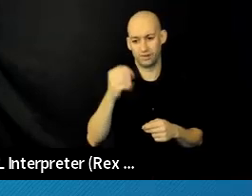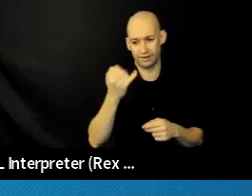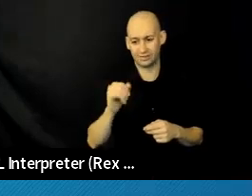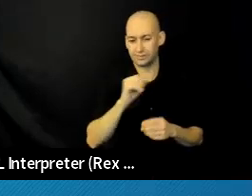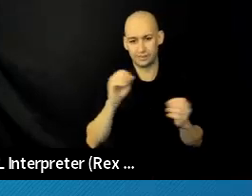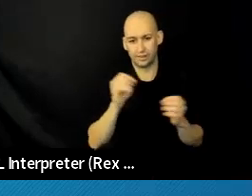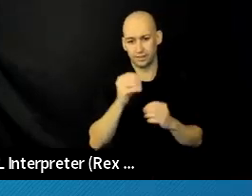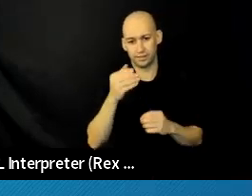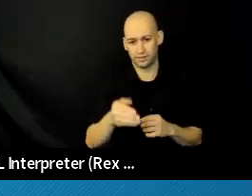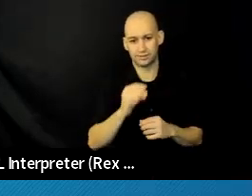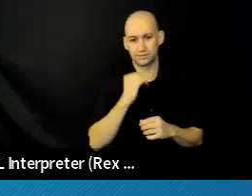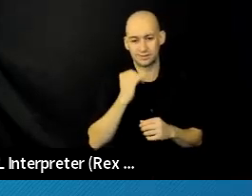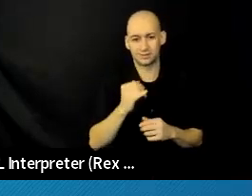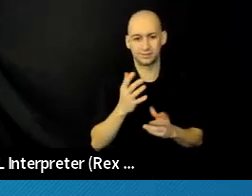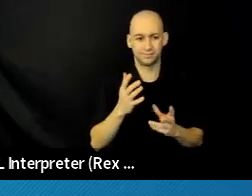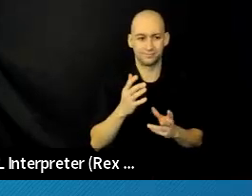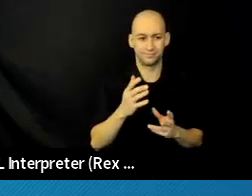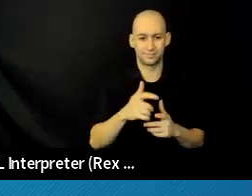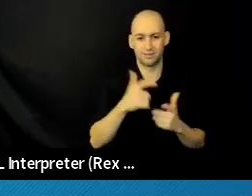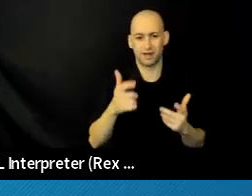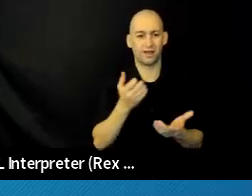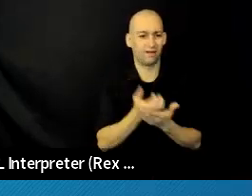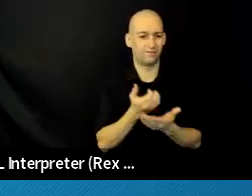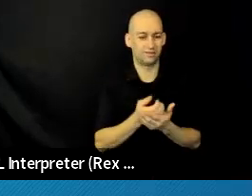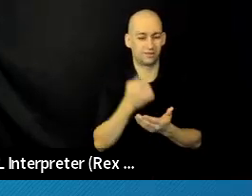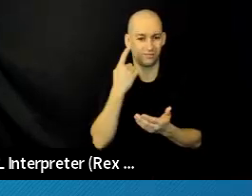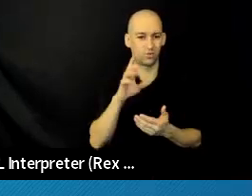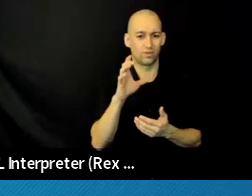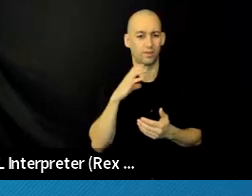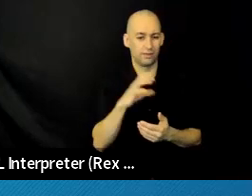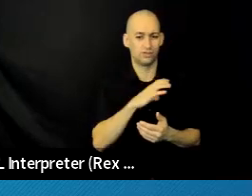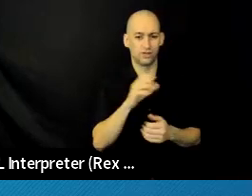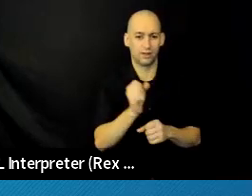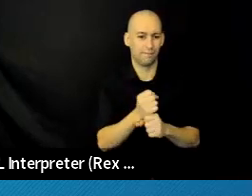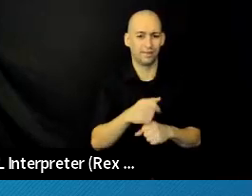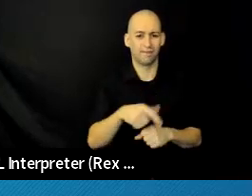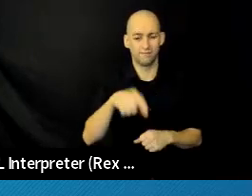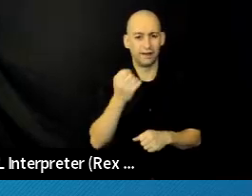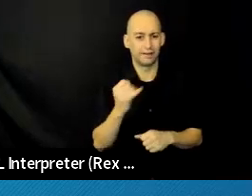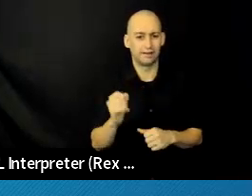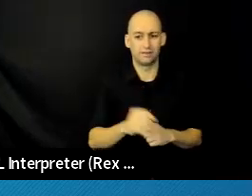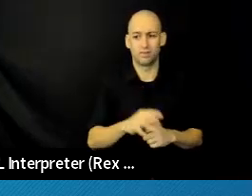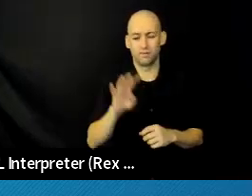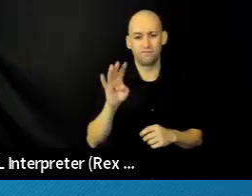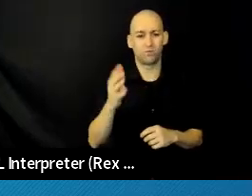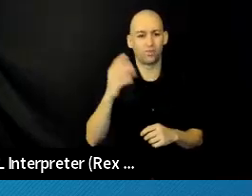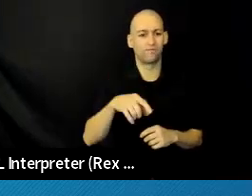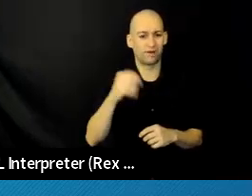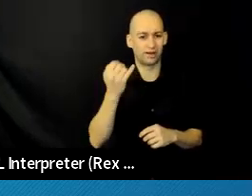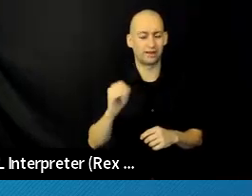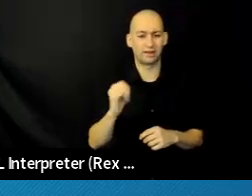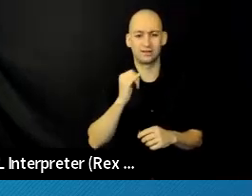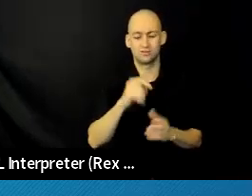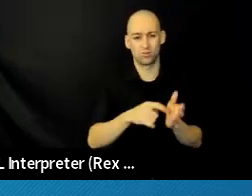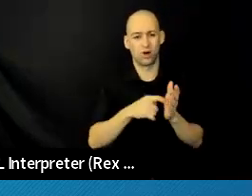there substantial evidence for the commission to make the findings. The fourth finding that's required for a